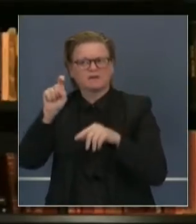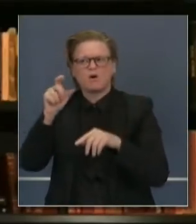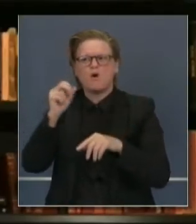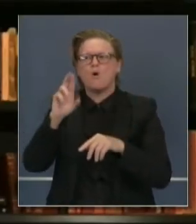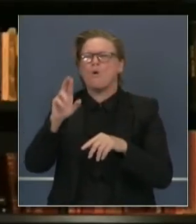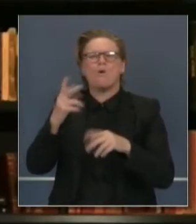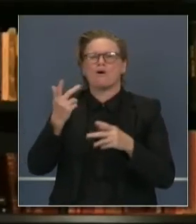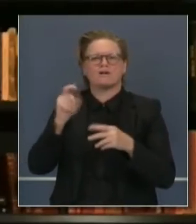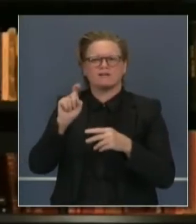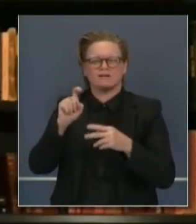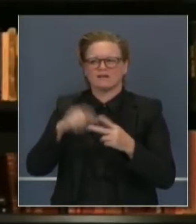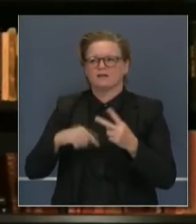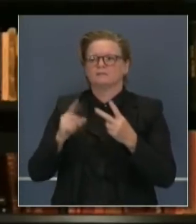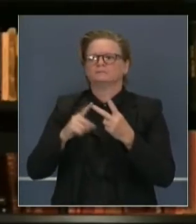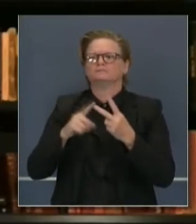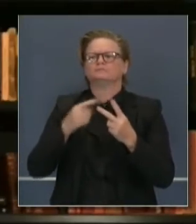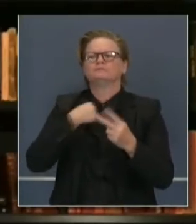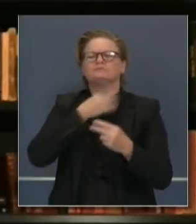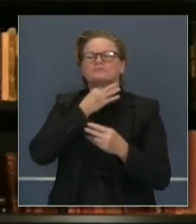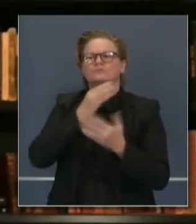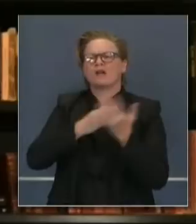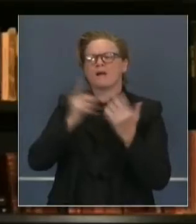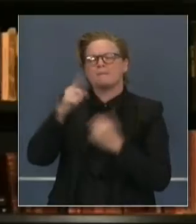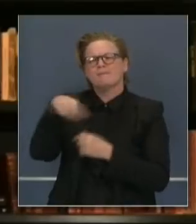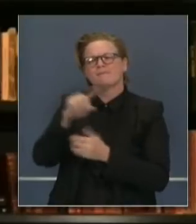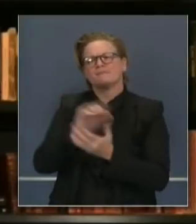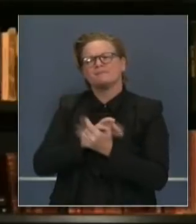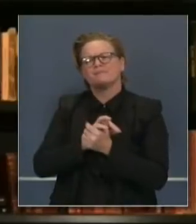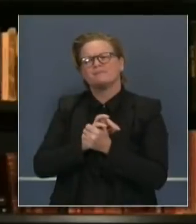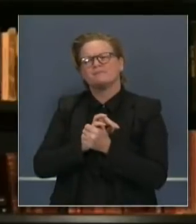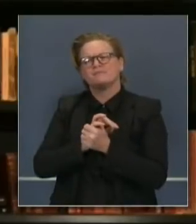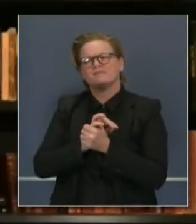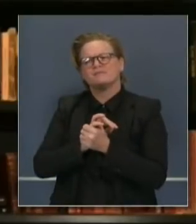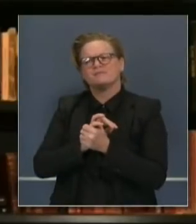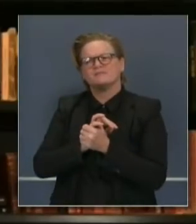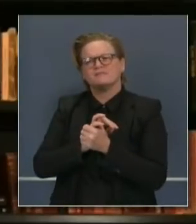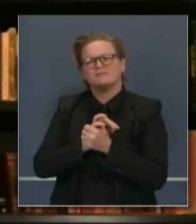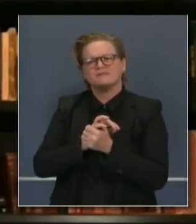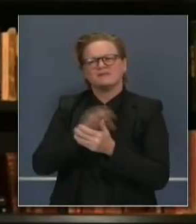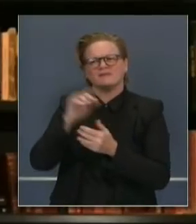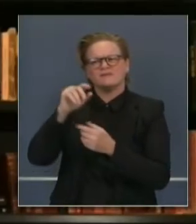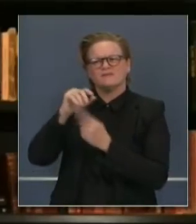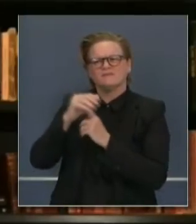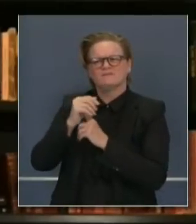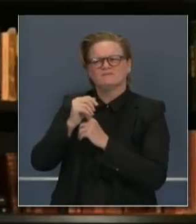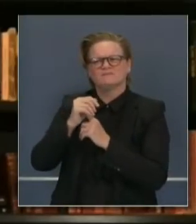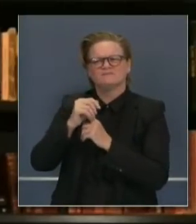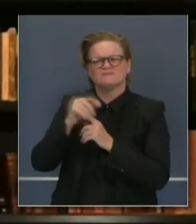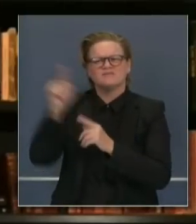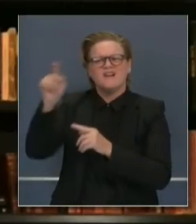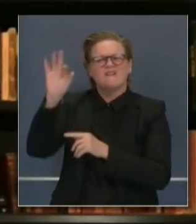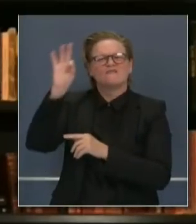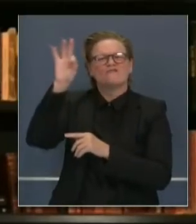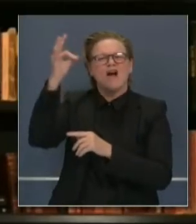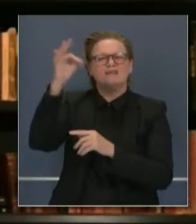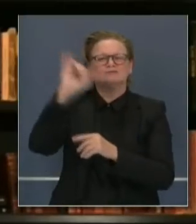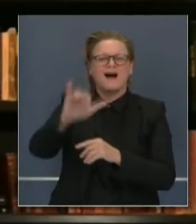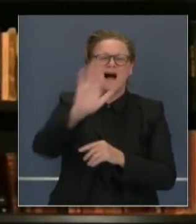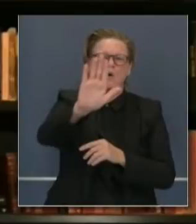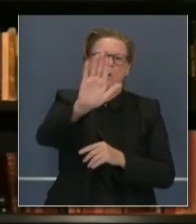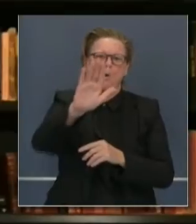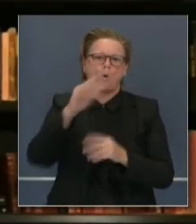you've lost some moral authority because of the French Laundry situation. Do you believe that the damage done to your